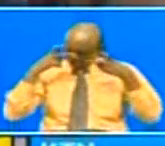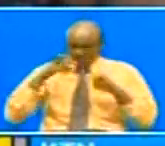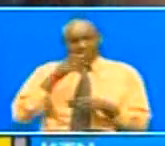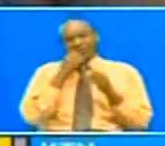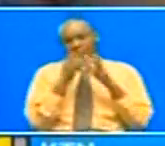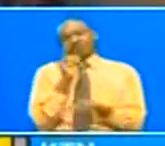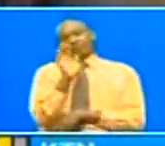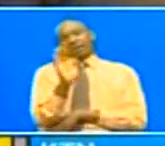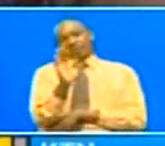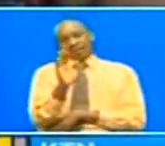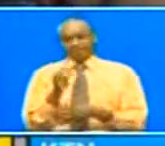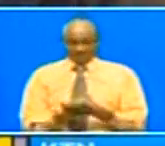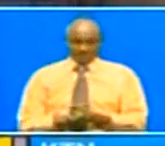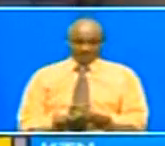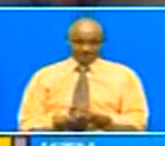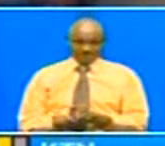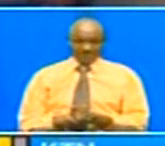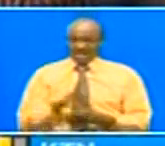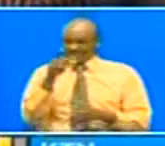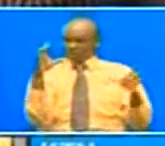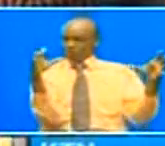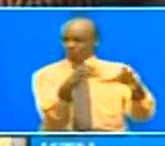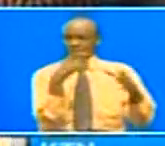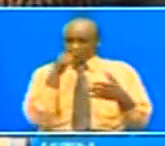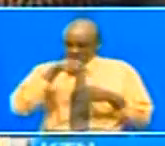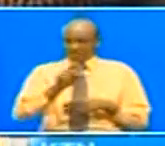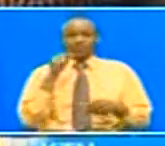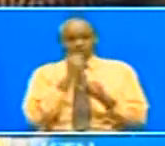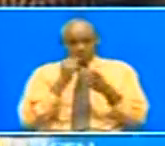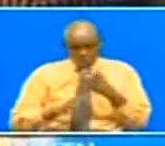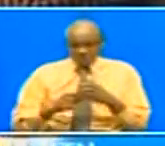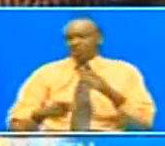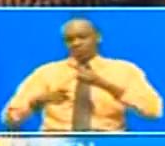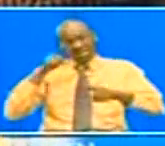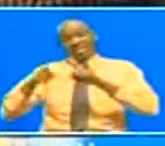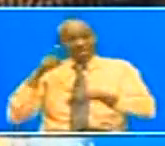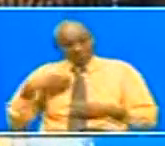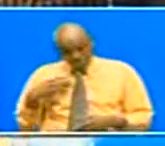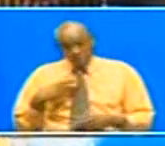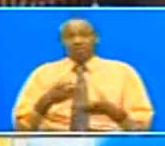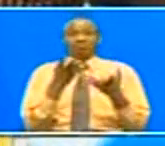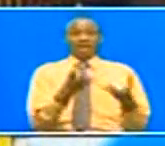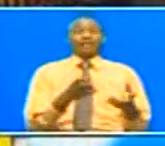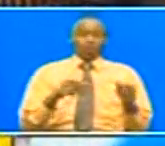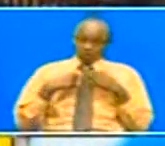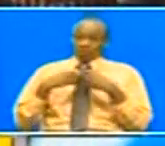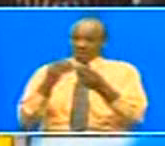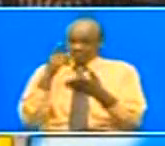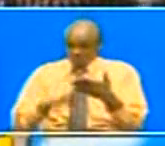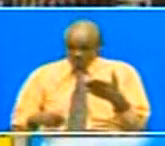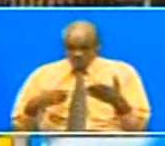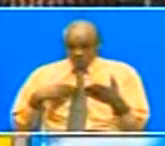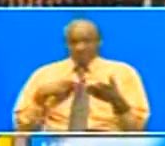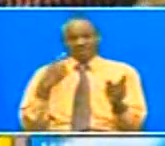intelligence wing, Amniyat. The wing is tasked with executing suicide attacks, assassinations, and provision of